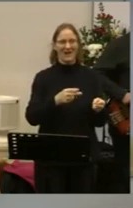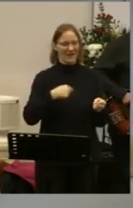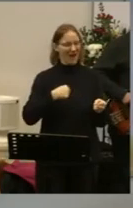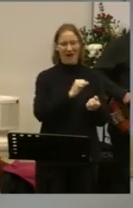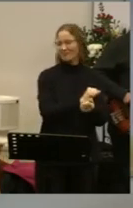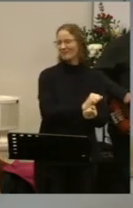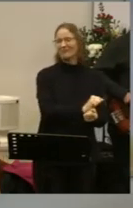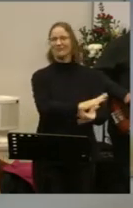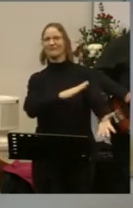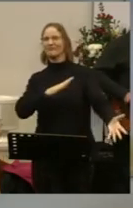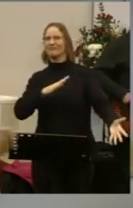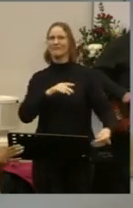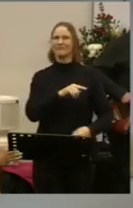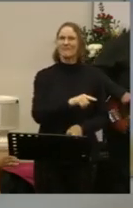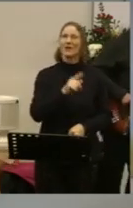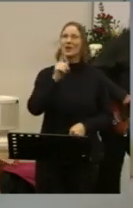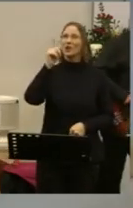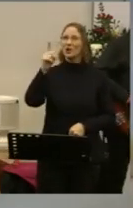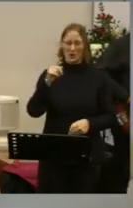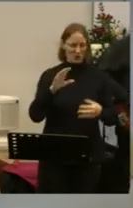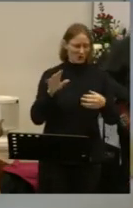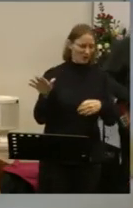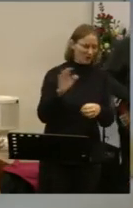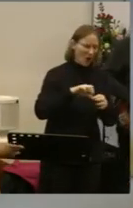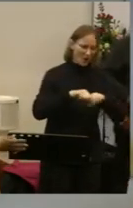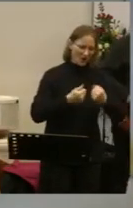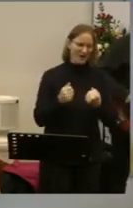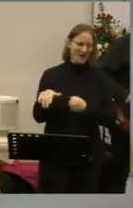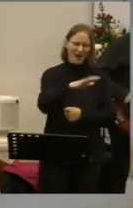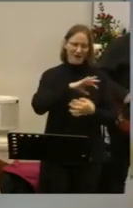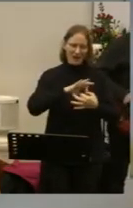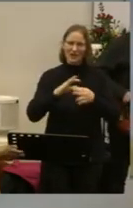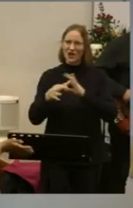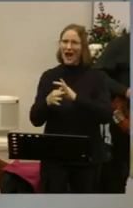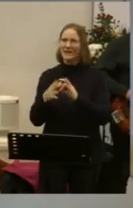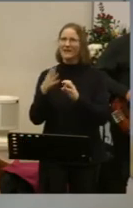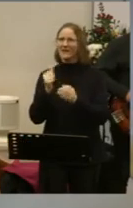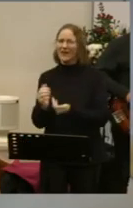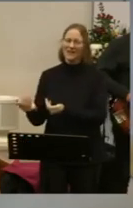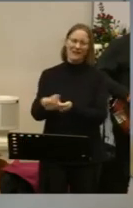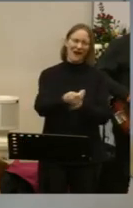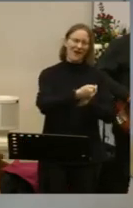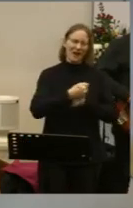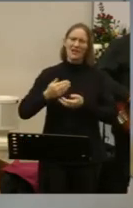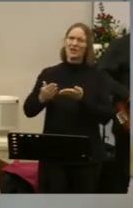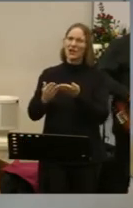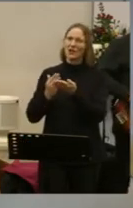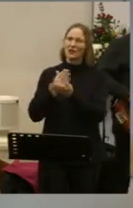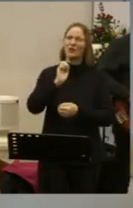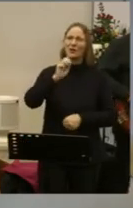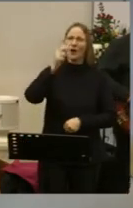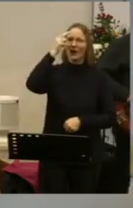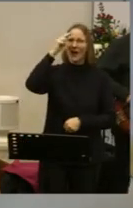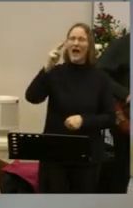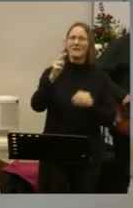death has lost its grip on me You have broken every chain There's salvation